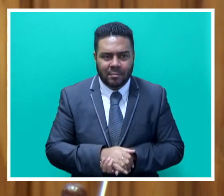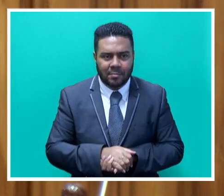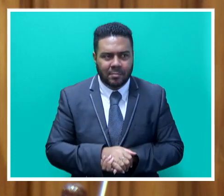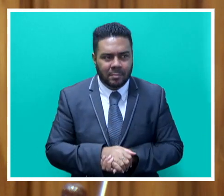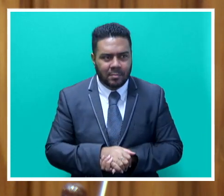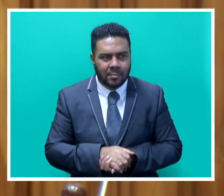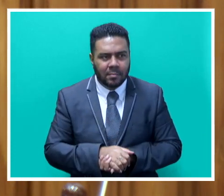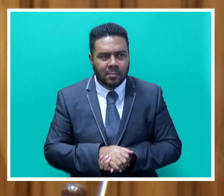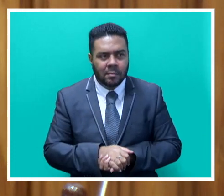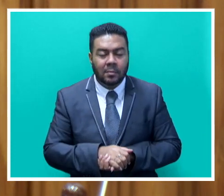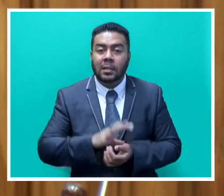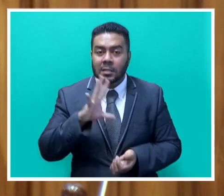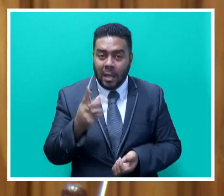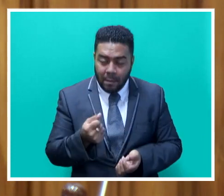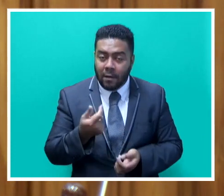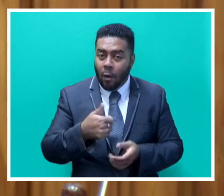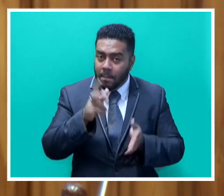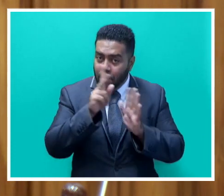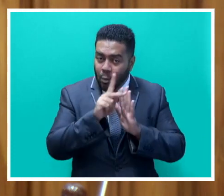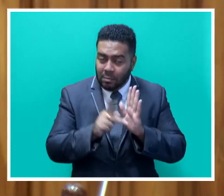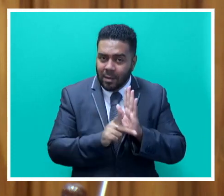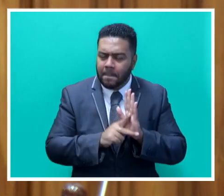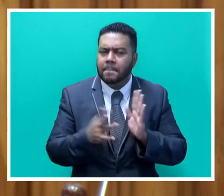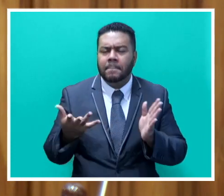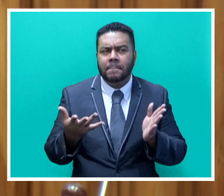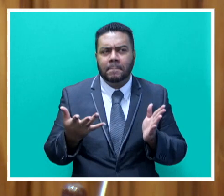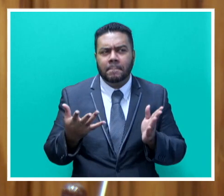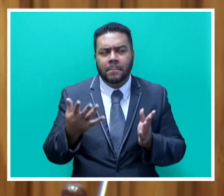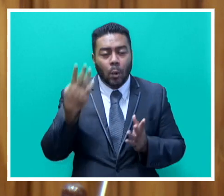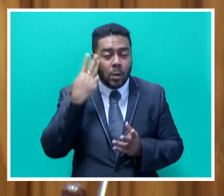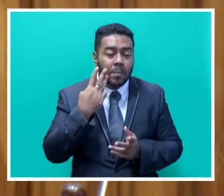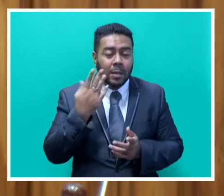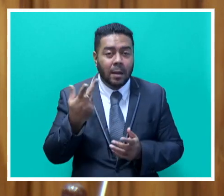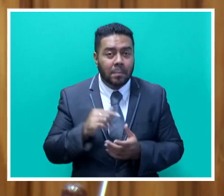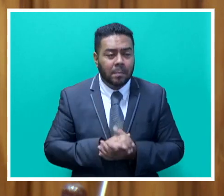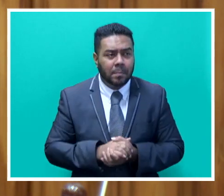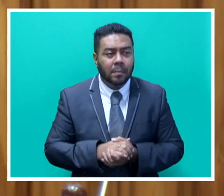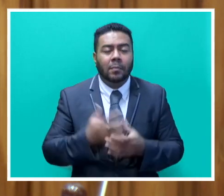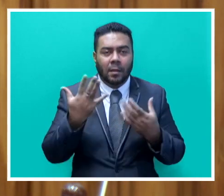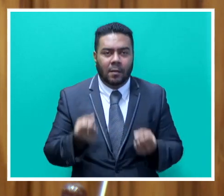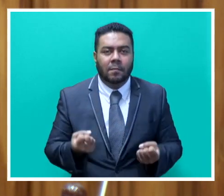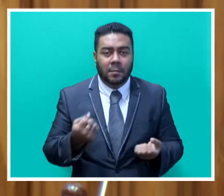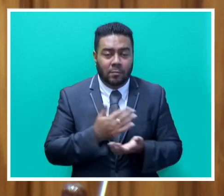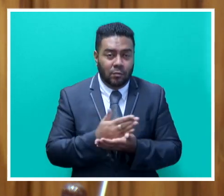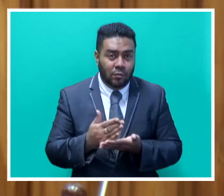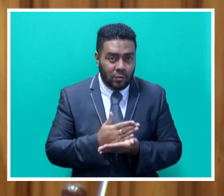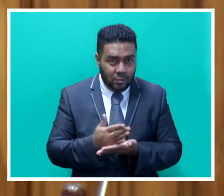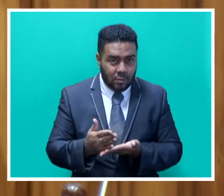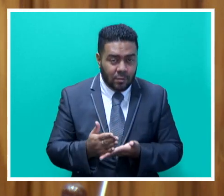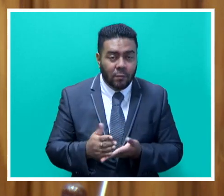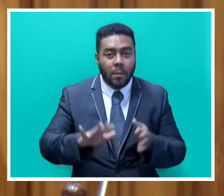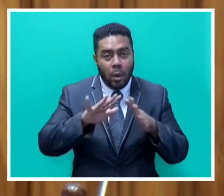sessions, and some of our policy in managing COVID pregnant women and vaccinations in pregnant women have been shared from obstetricians from the